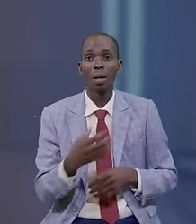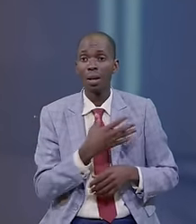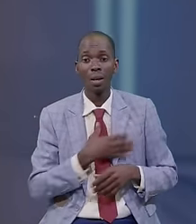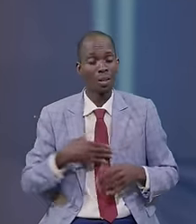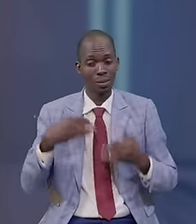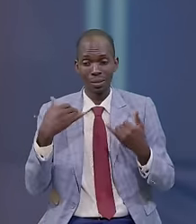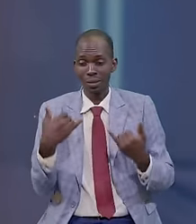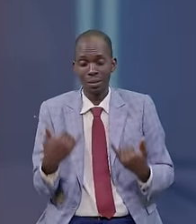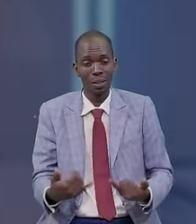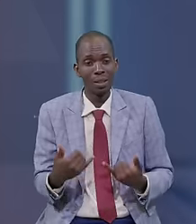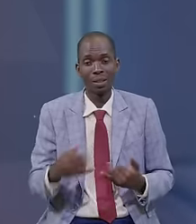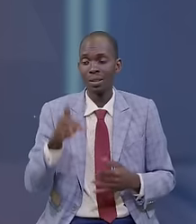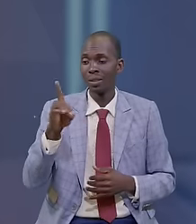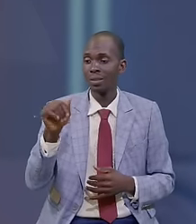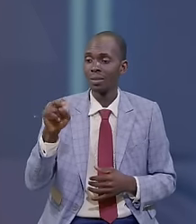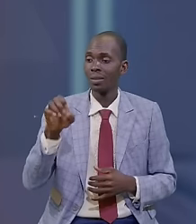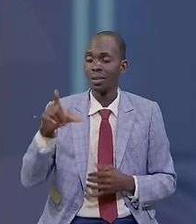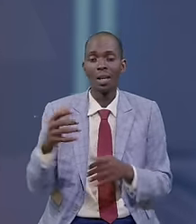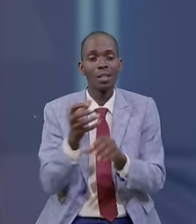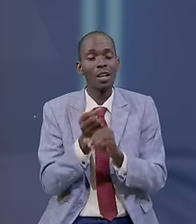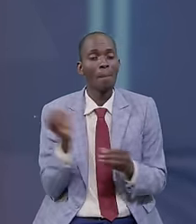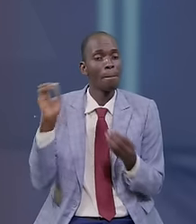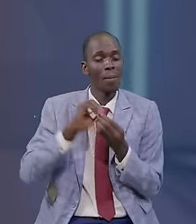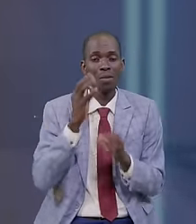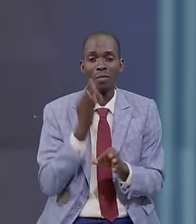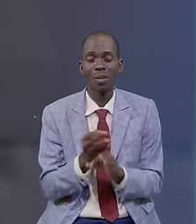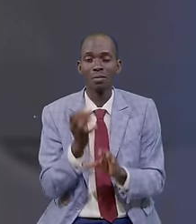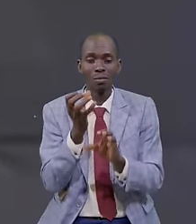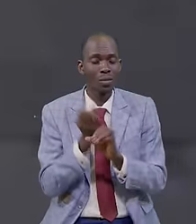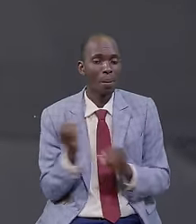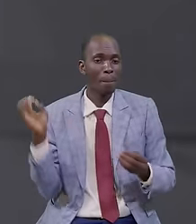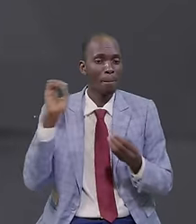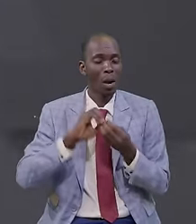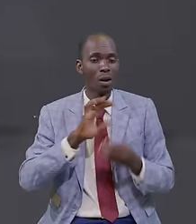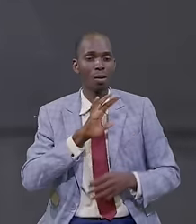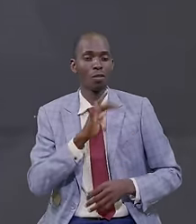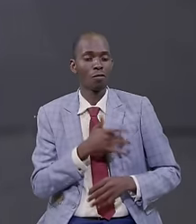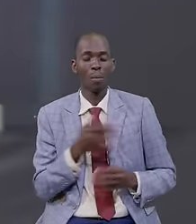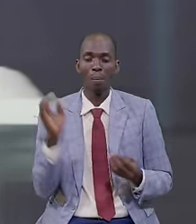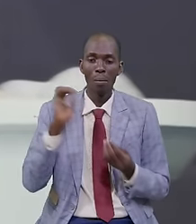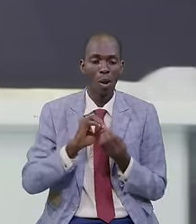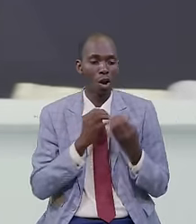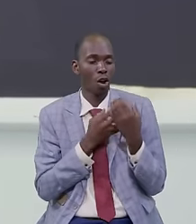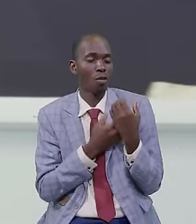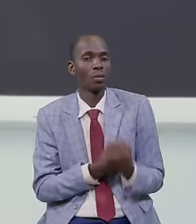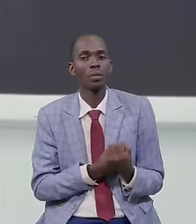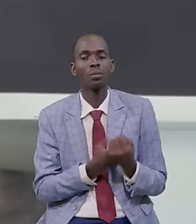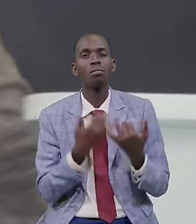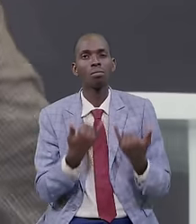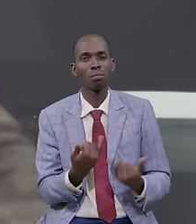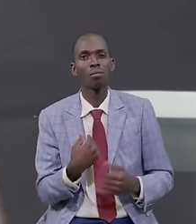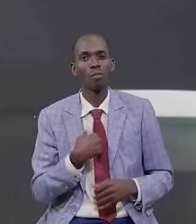and greater confidence. He said, now I know wherever they drop me, the